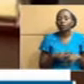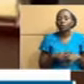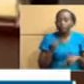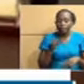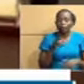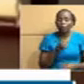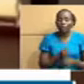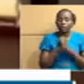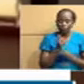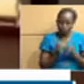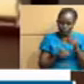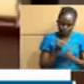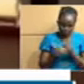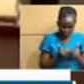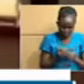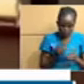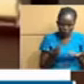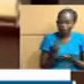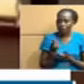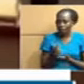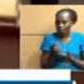budget process for the financial year